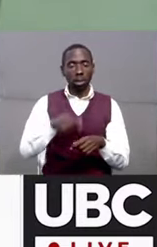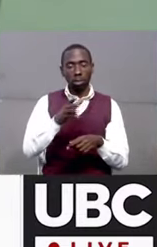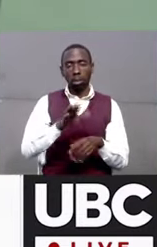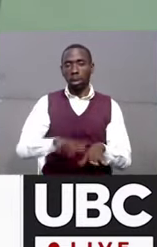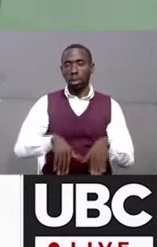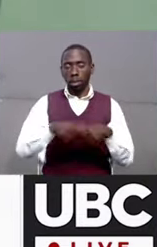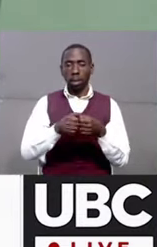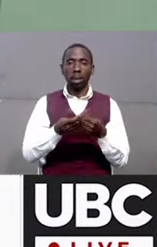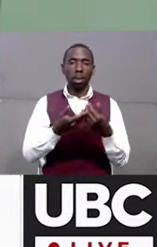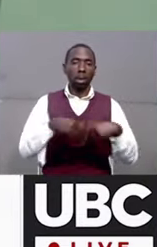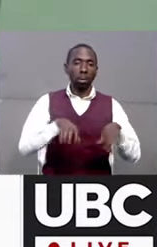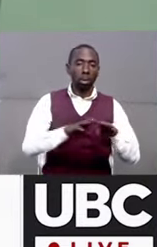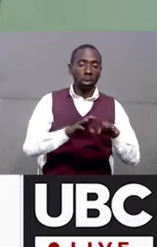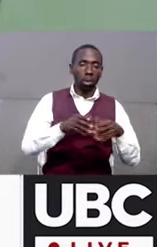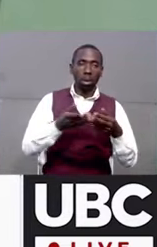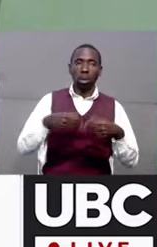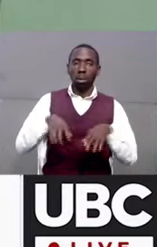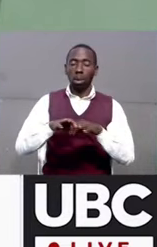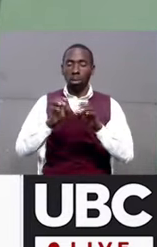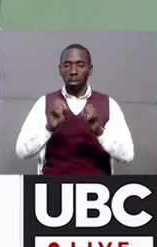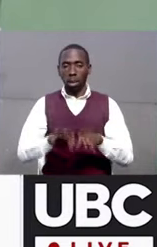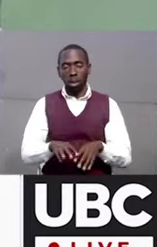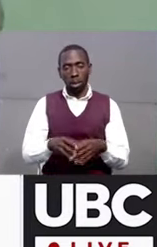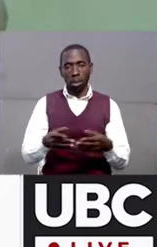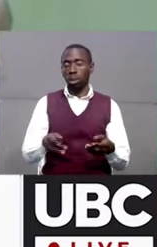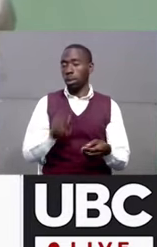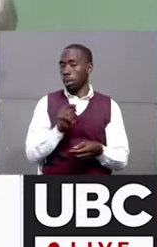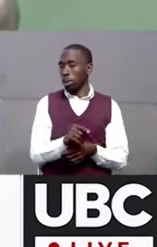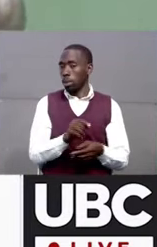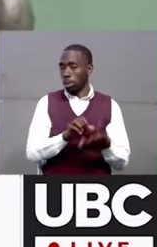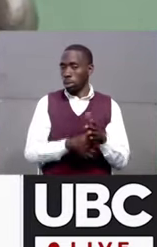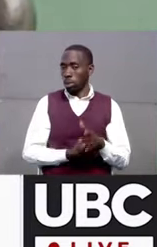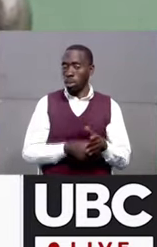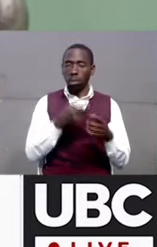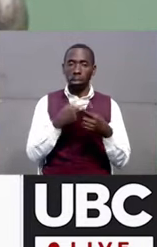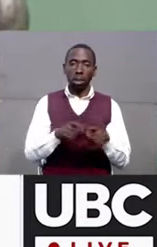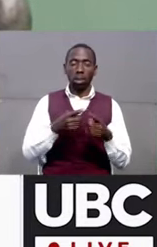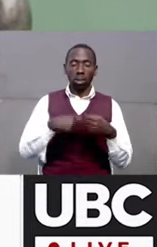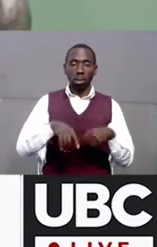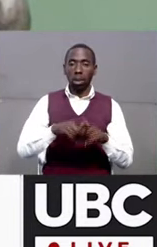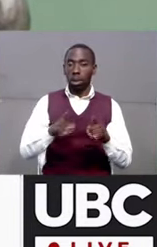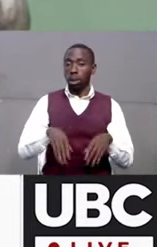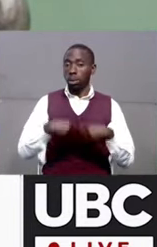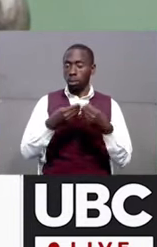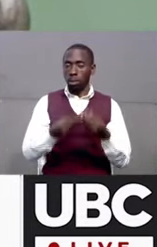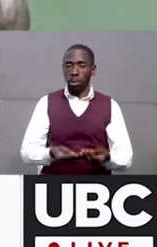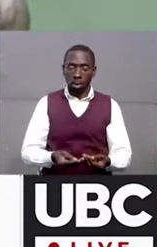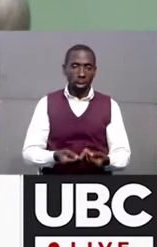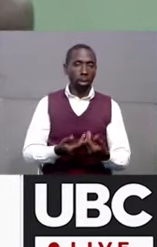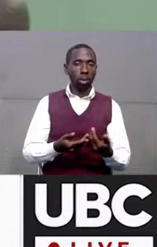or disagree or determine in one way or the other. We are giving it as a rubber stamp, right?